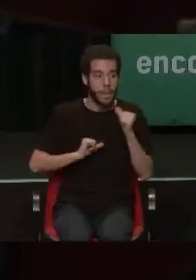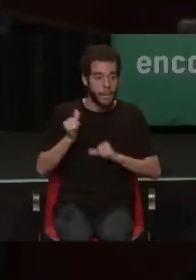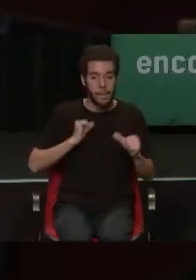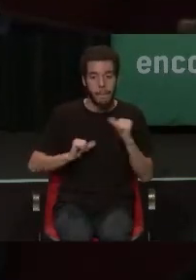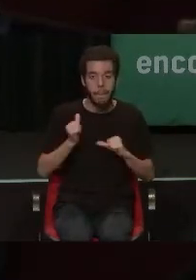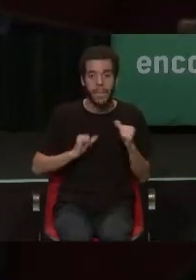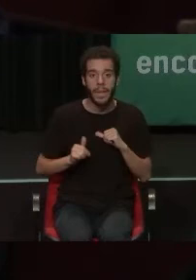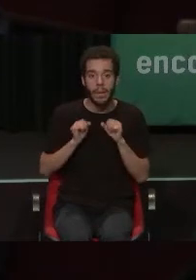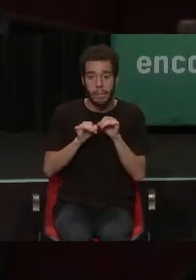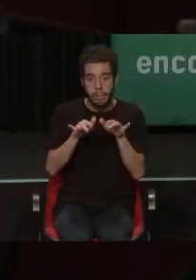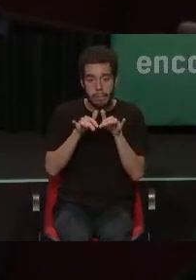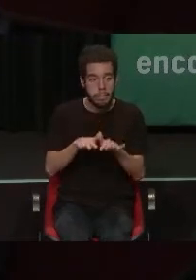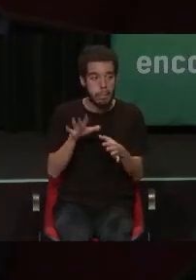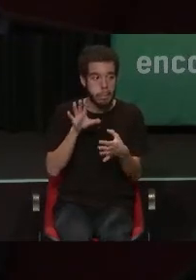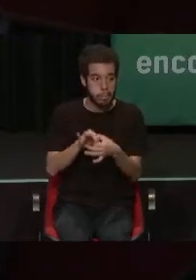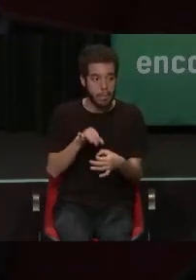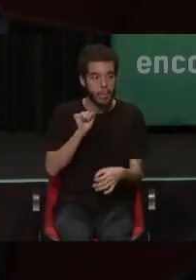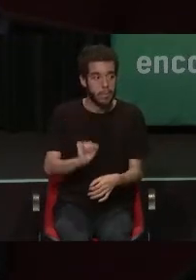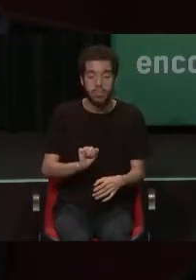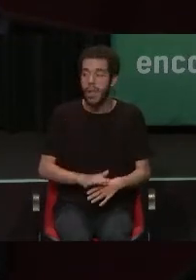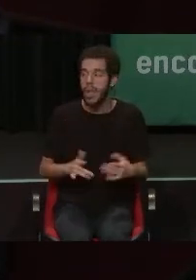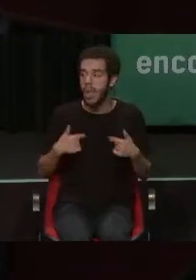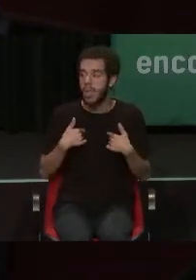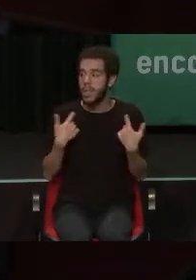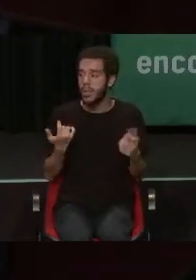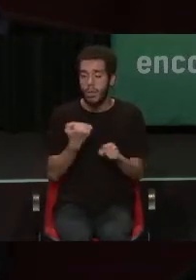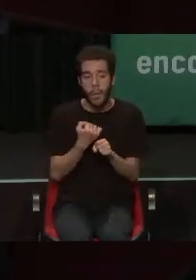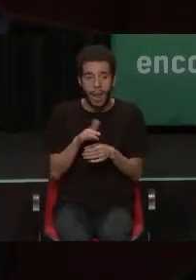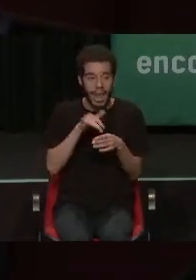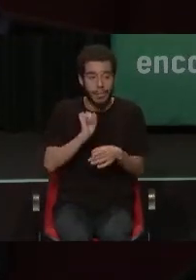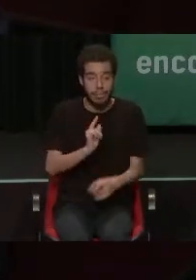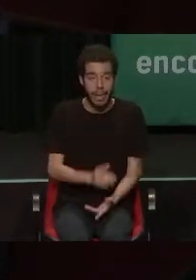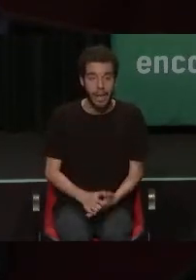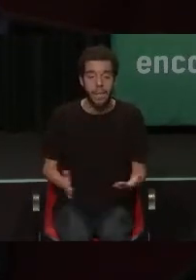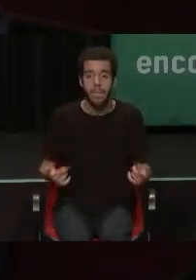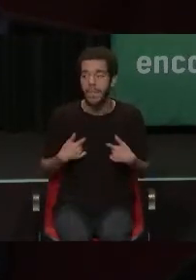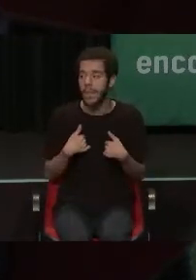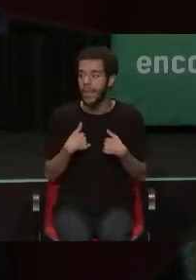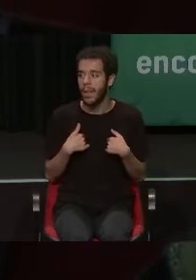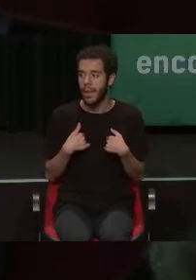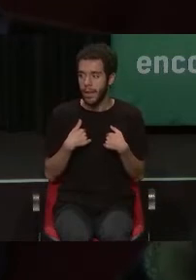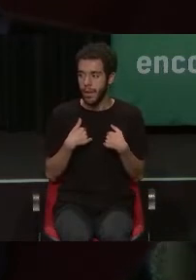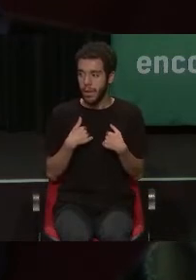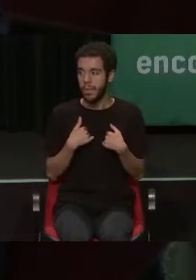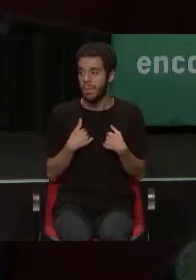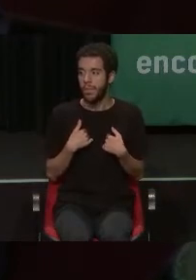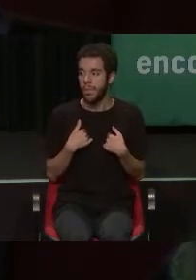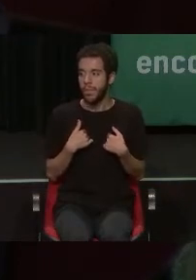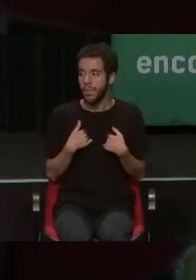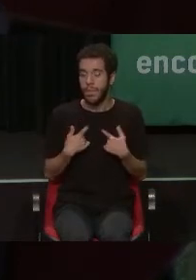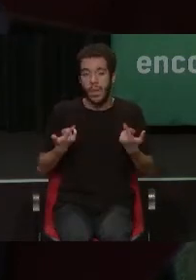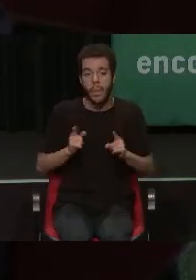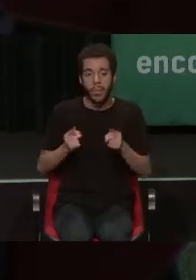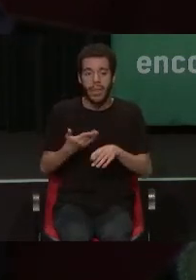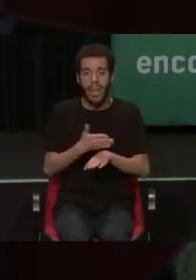the advisor to the Minister of Higher Education and acting president of Galala University. Before I give the comment in few seconds, I would like